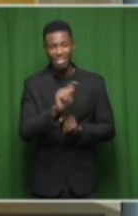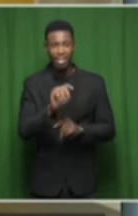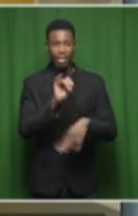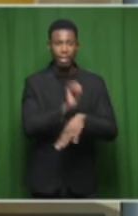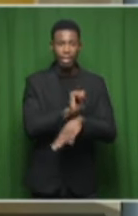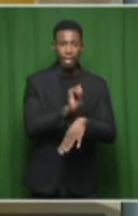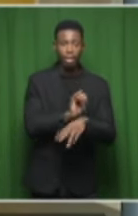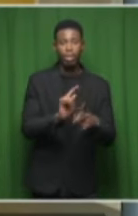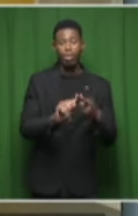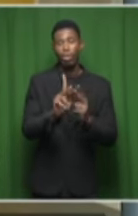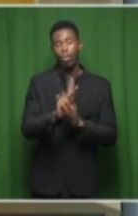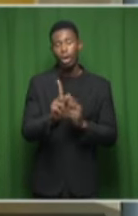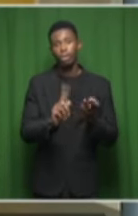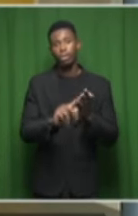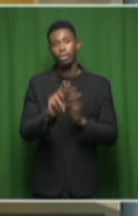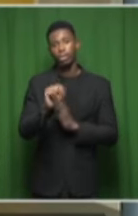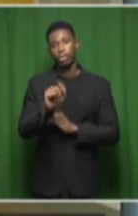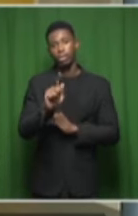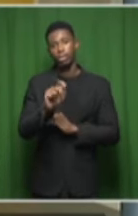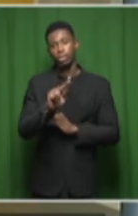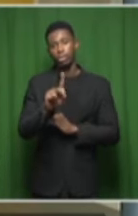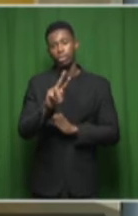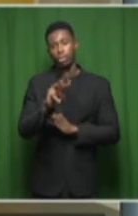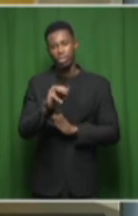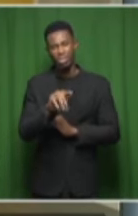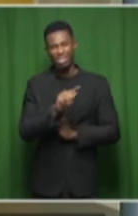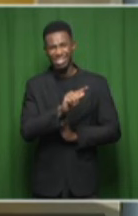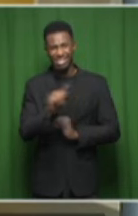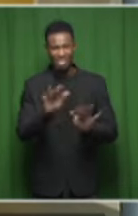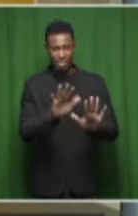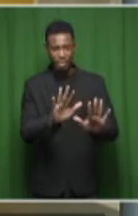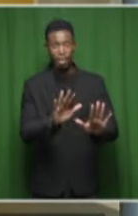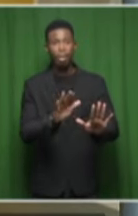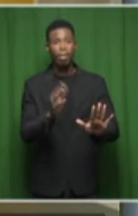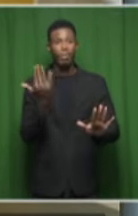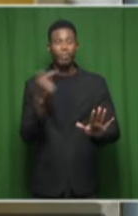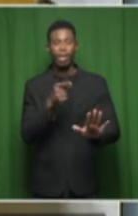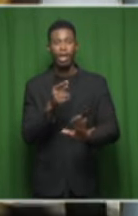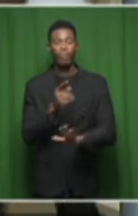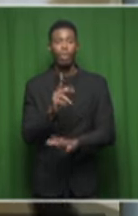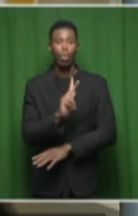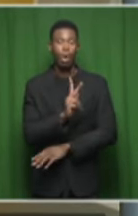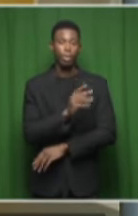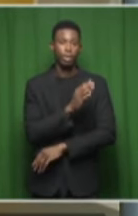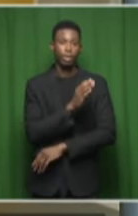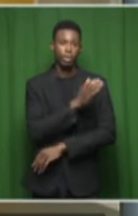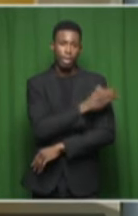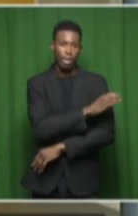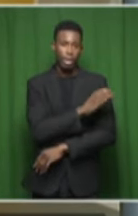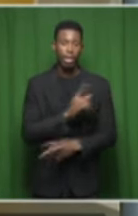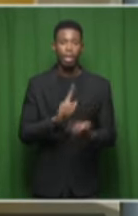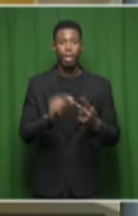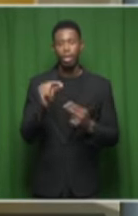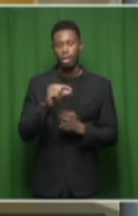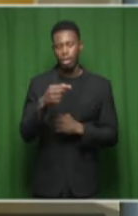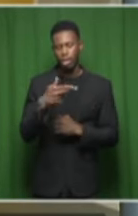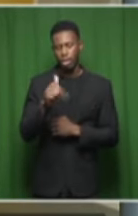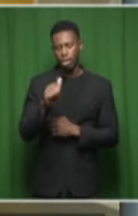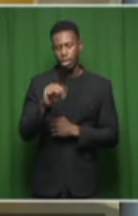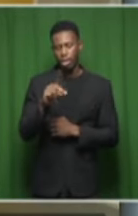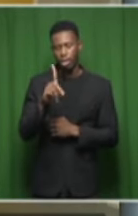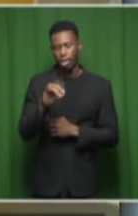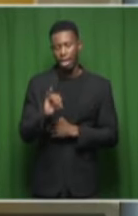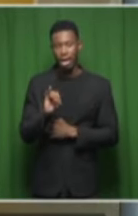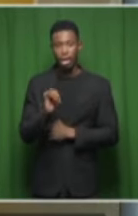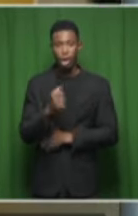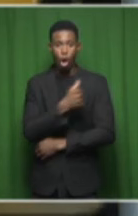Inanda, KwaMashu, Ntuzuma, they really only had the KwaMashu clinic and the Gandhi hospital, and this